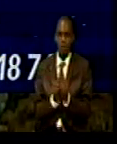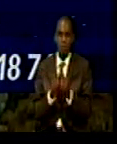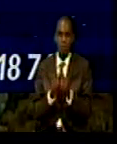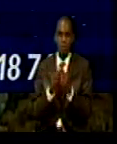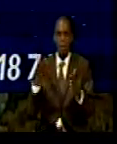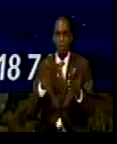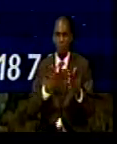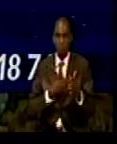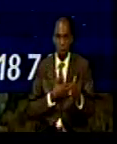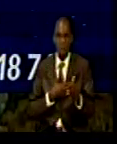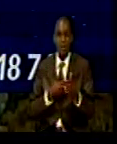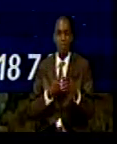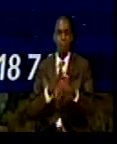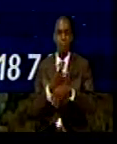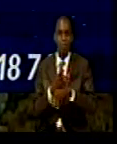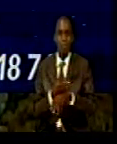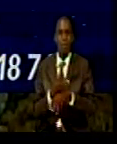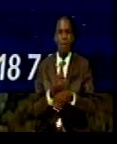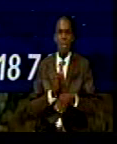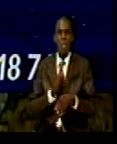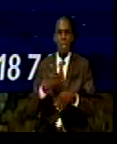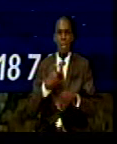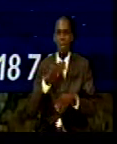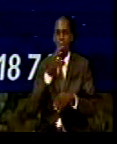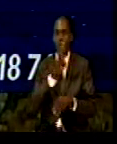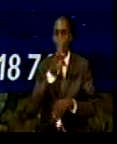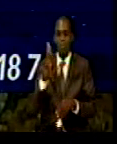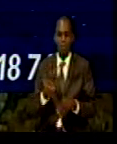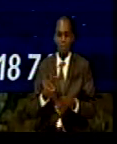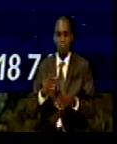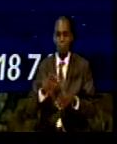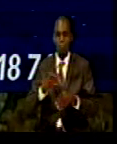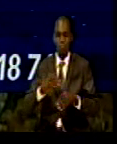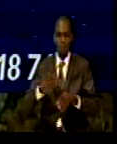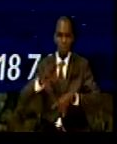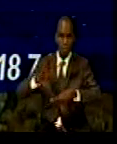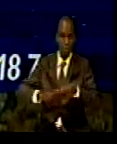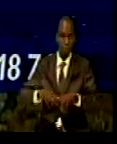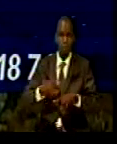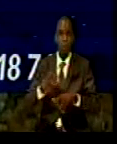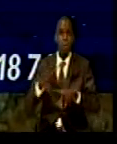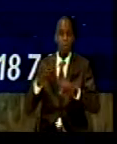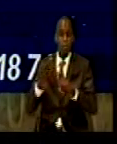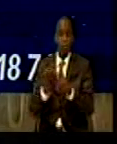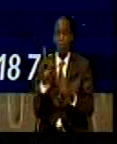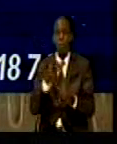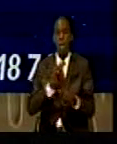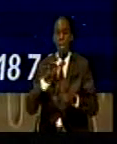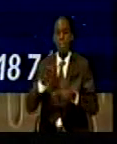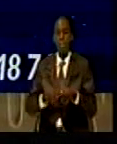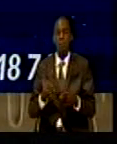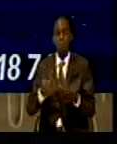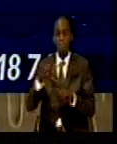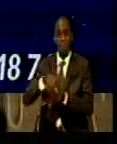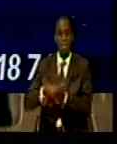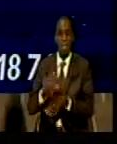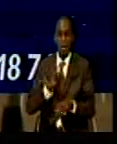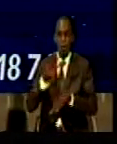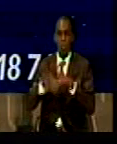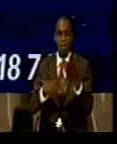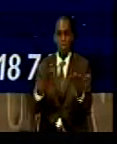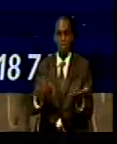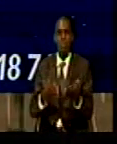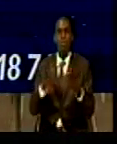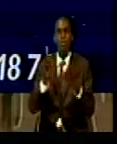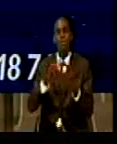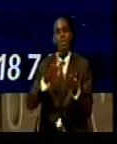on wheelchair. But tonight, from where I sat down there to this point, I walk to the glory of God. And